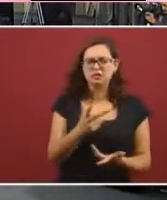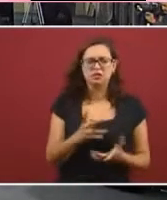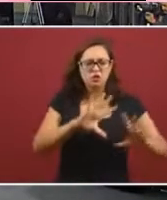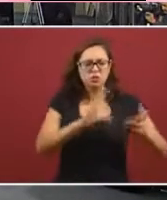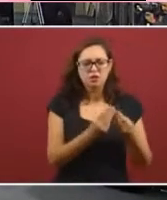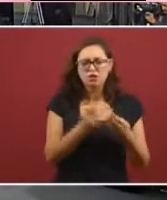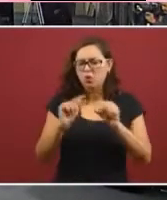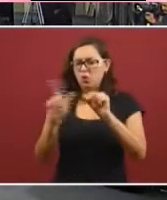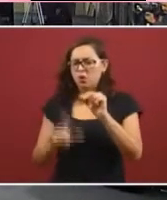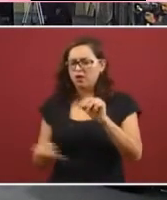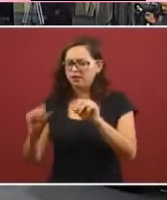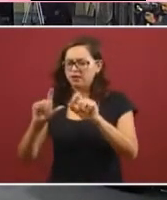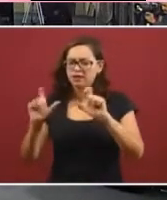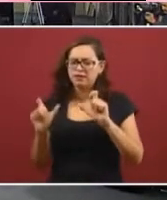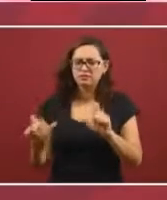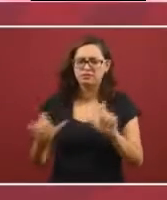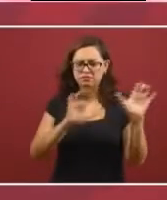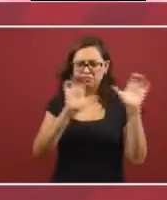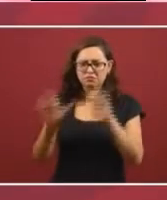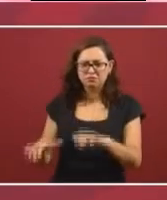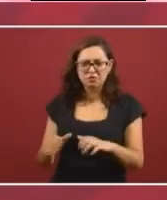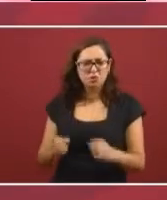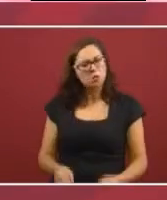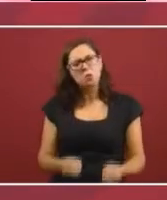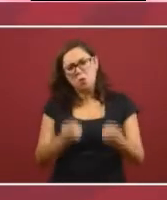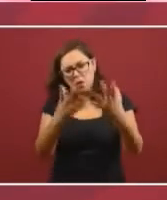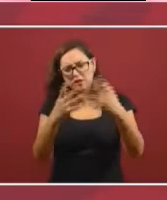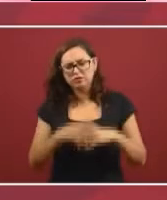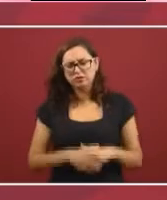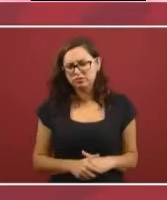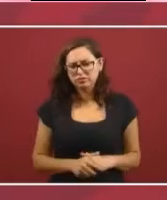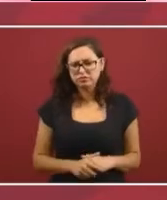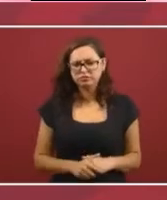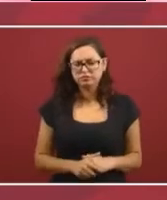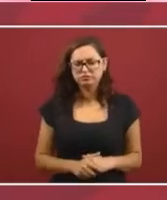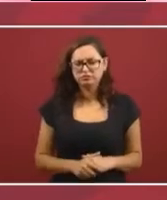Of these 20,000, how many do you consider will go into the National Guard?